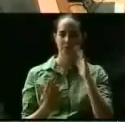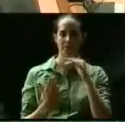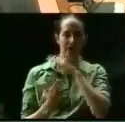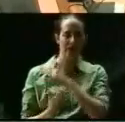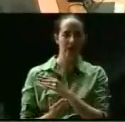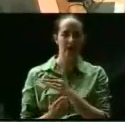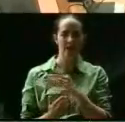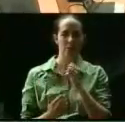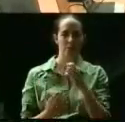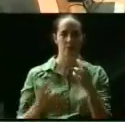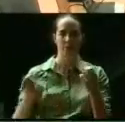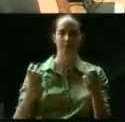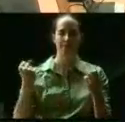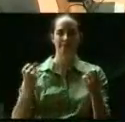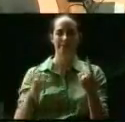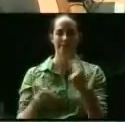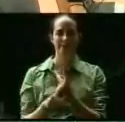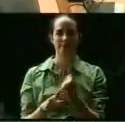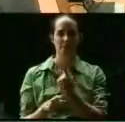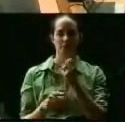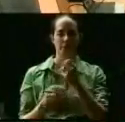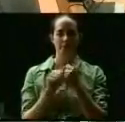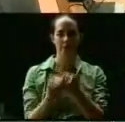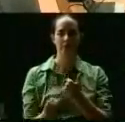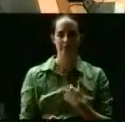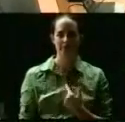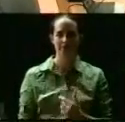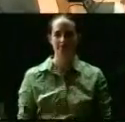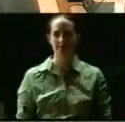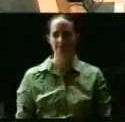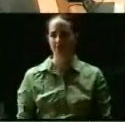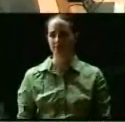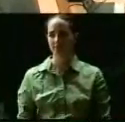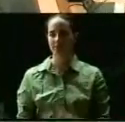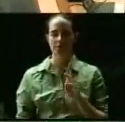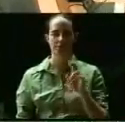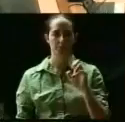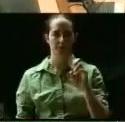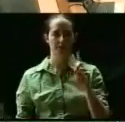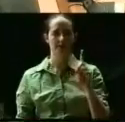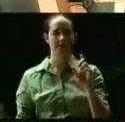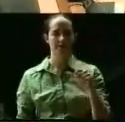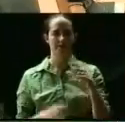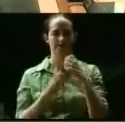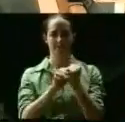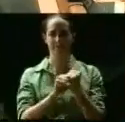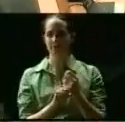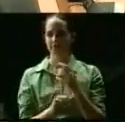withhold, or follow me. Brad, you need to wrap it up. Thank you, Tank.